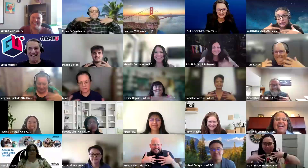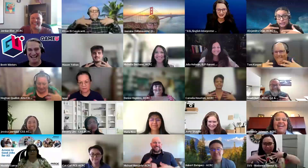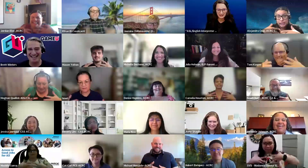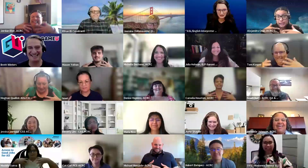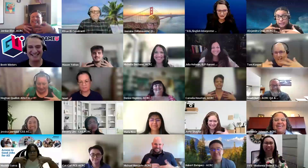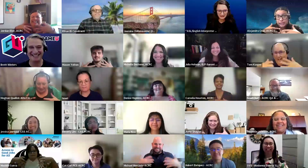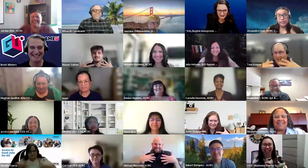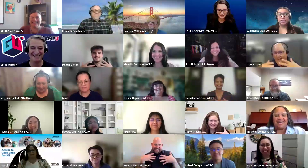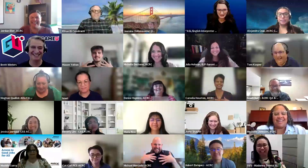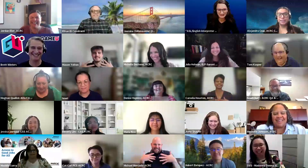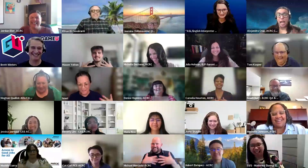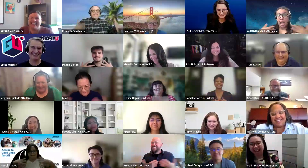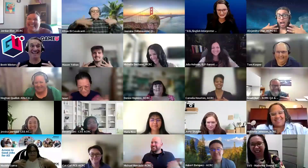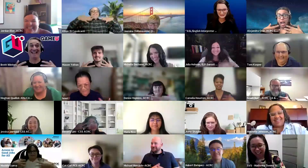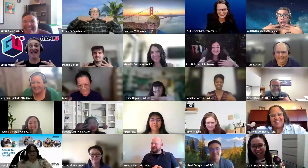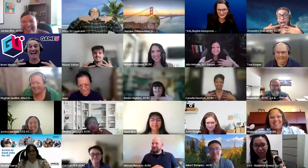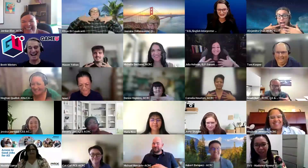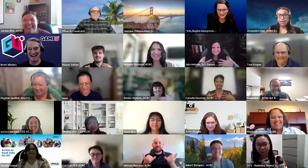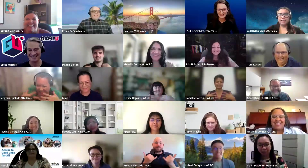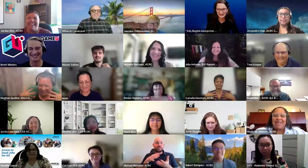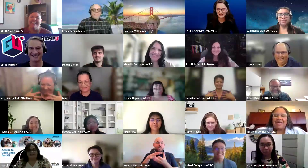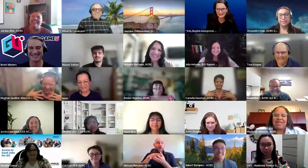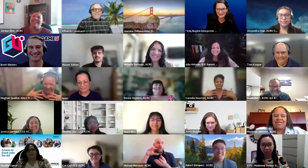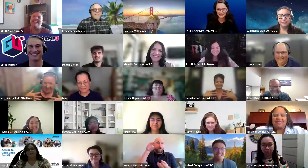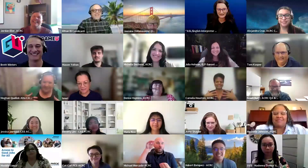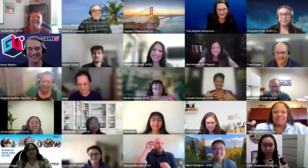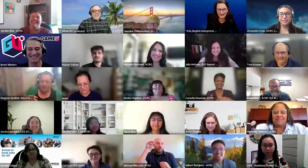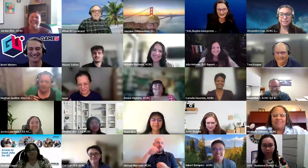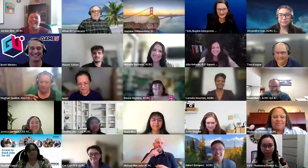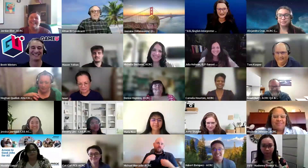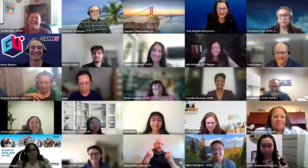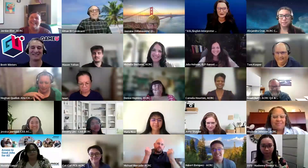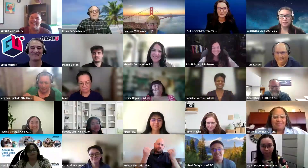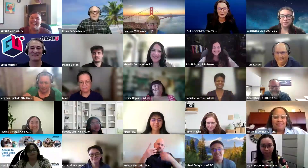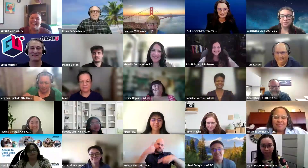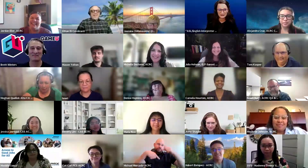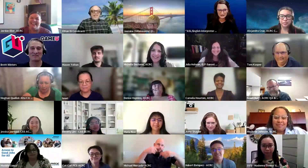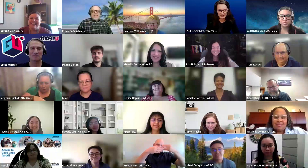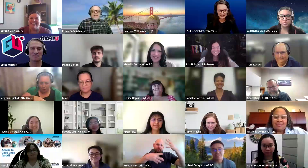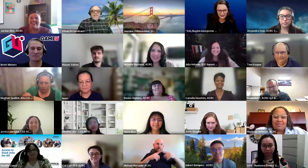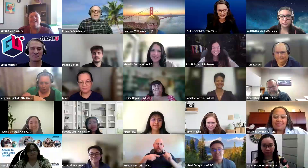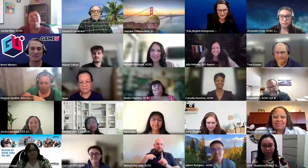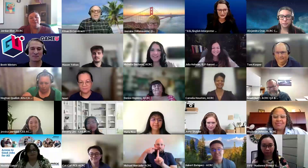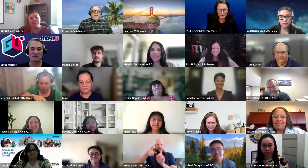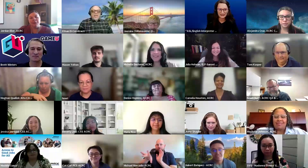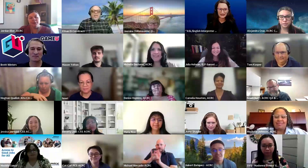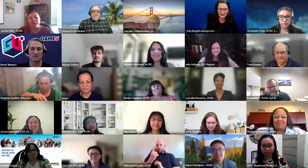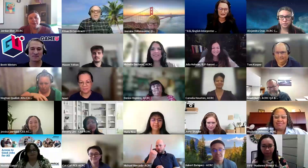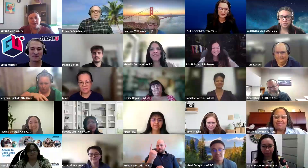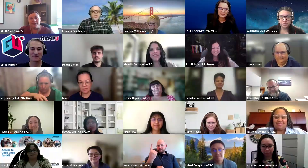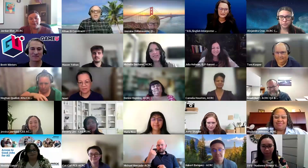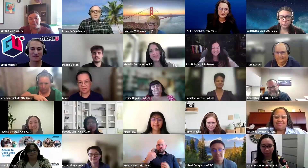match the sign. You have to look scared. So there's scared and scary. Now, ghost is the third